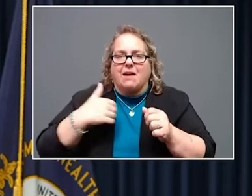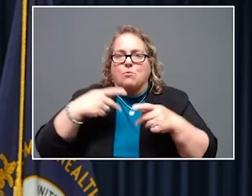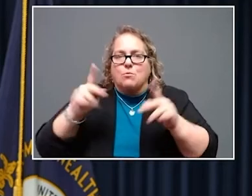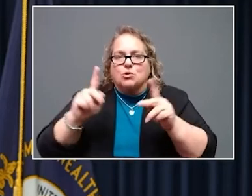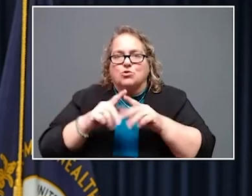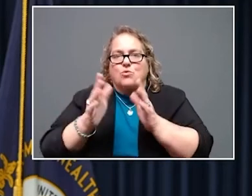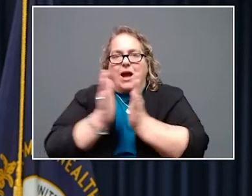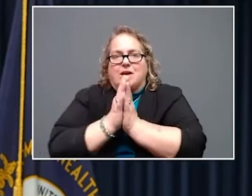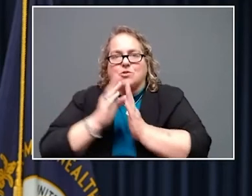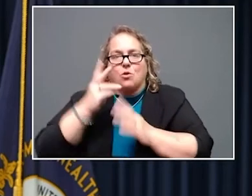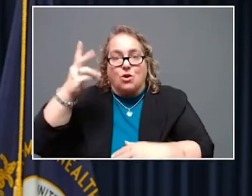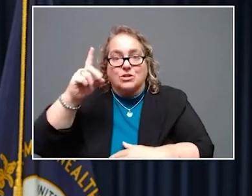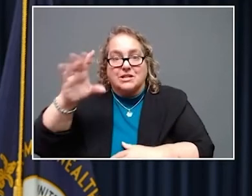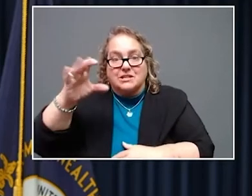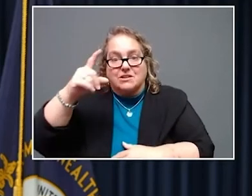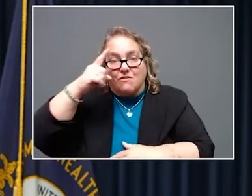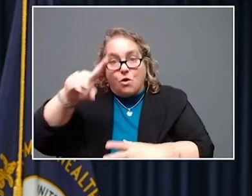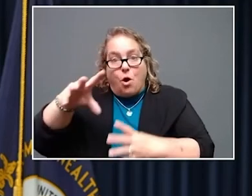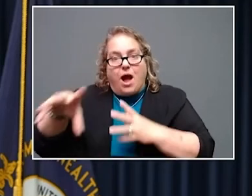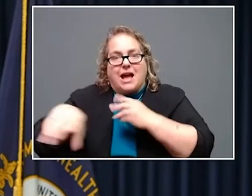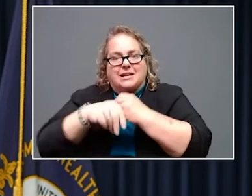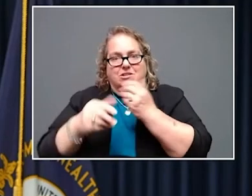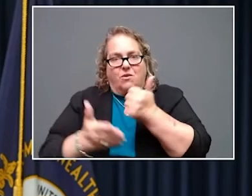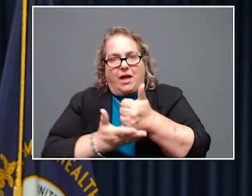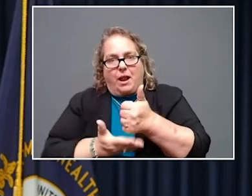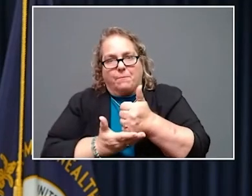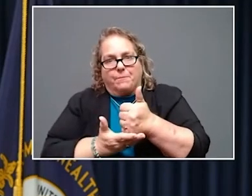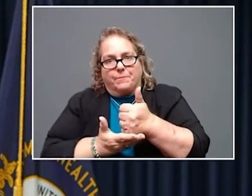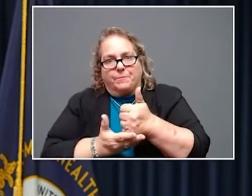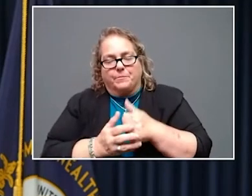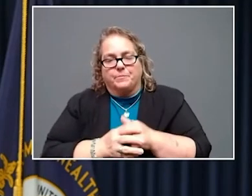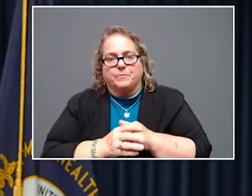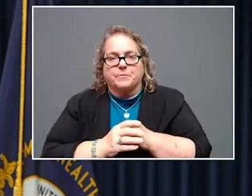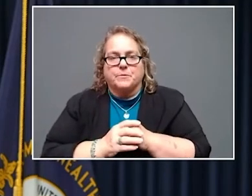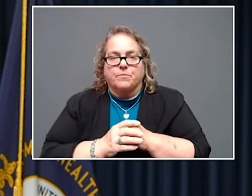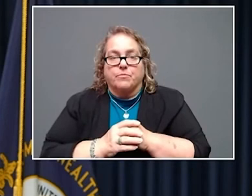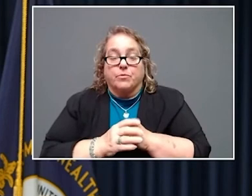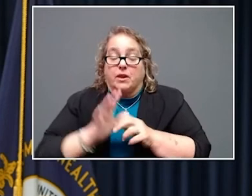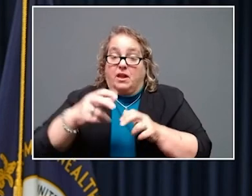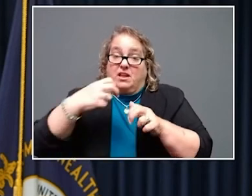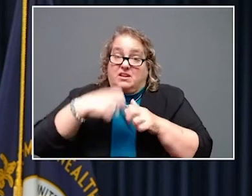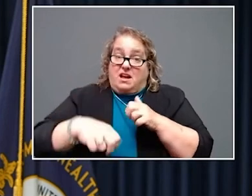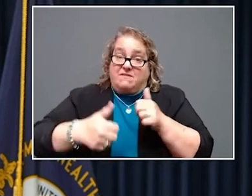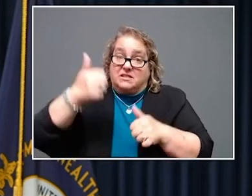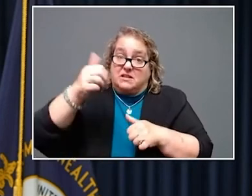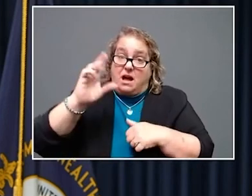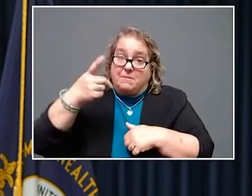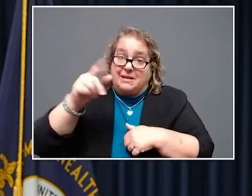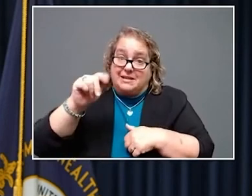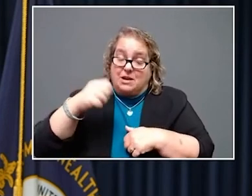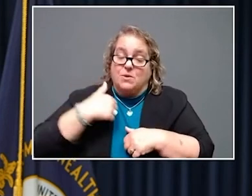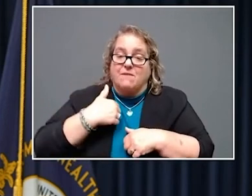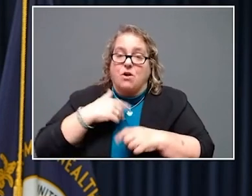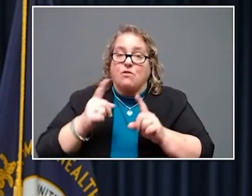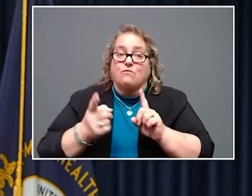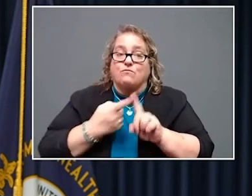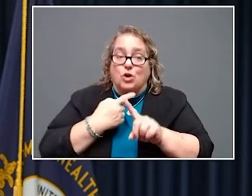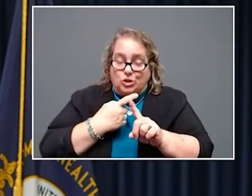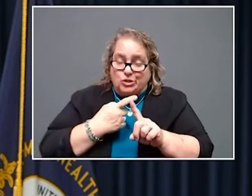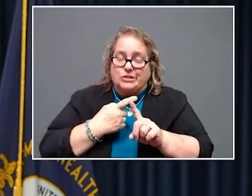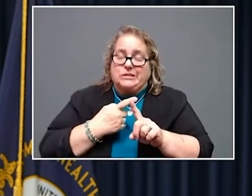Andy Beshear has confirmed the first deaths that are the result of flash flooding in eastern Kentucky Wednesday night and Thursday.